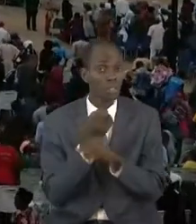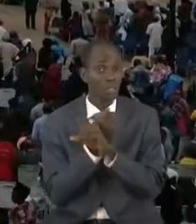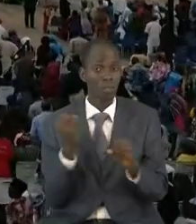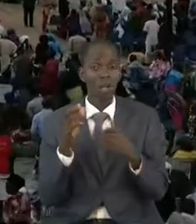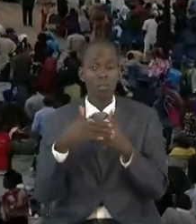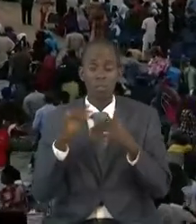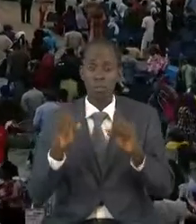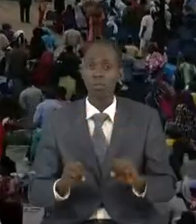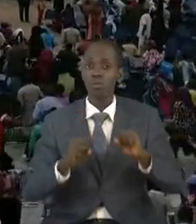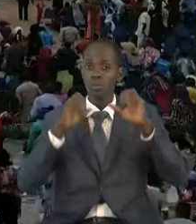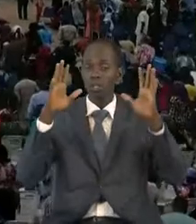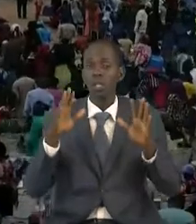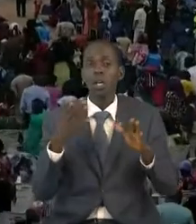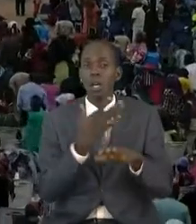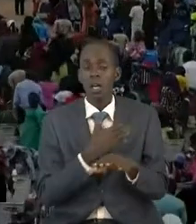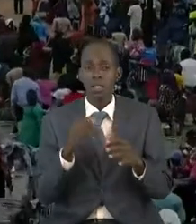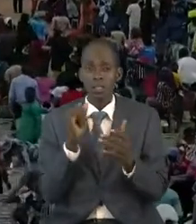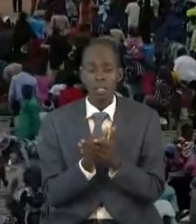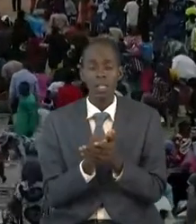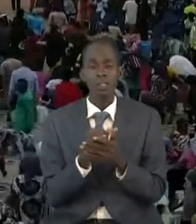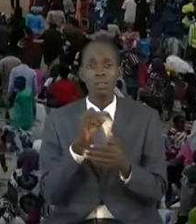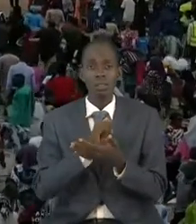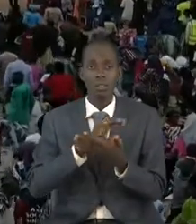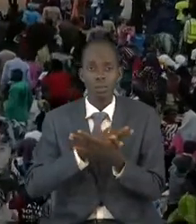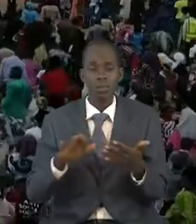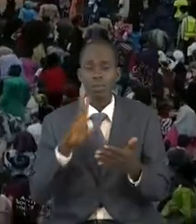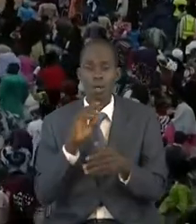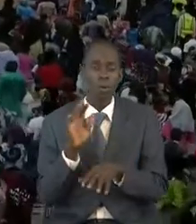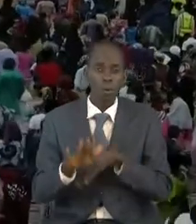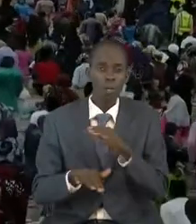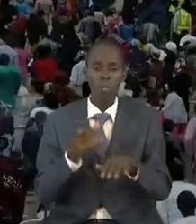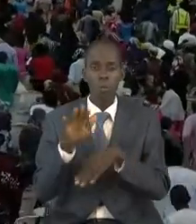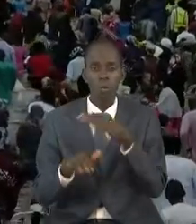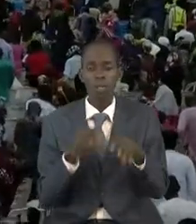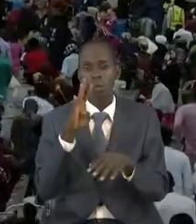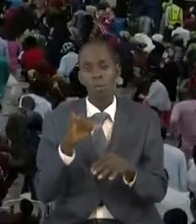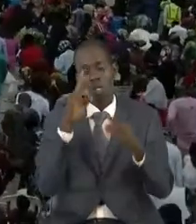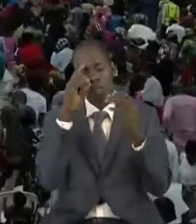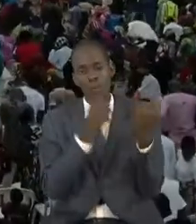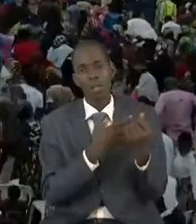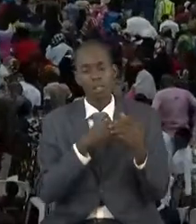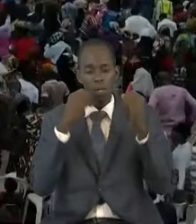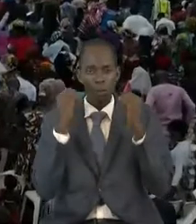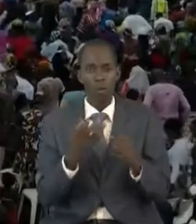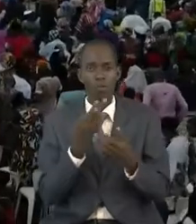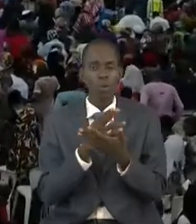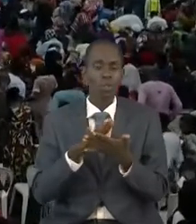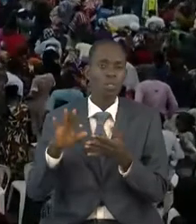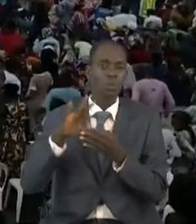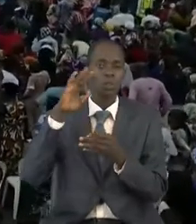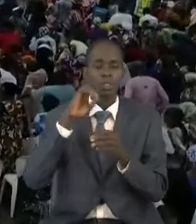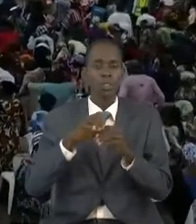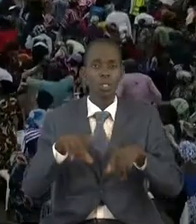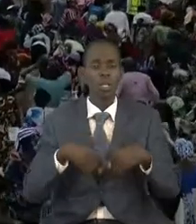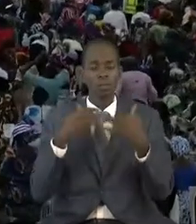in sanctification, you are walking by him and the power of the Holy Ghost in your life. That's what it takes. Call upon the Lord